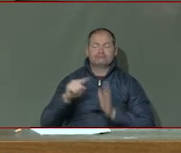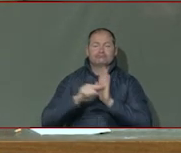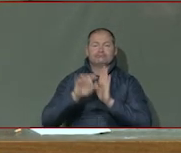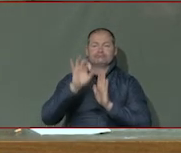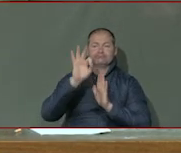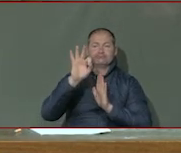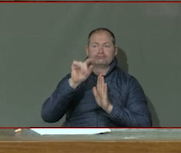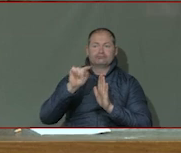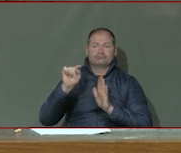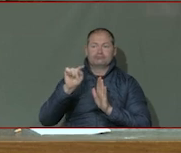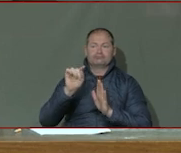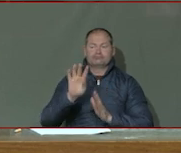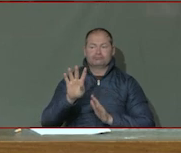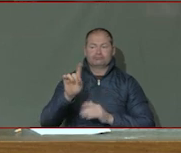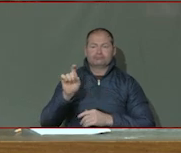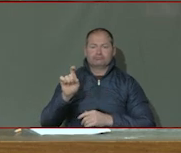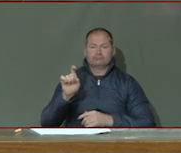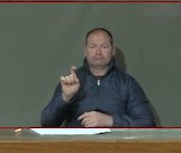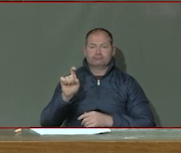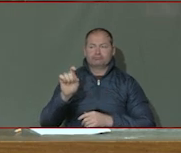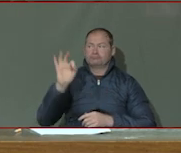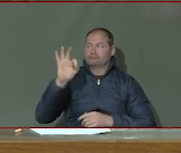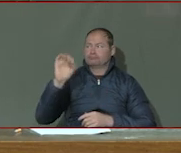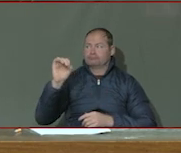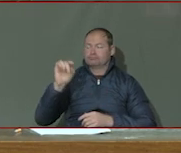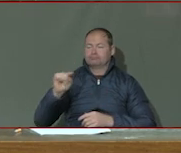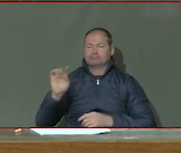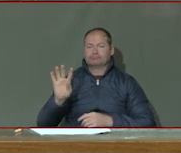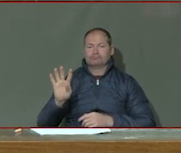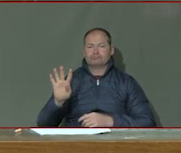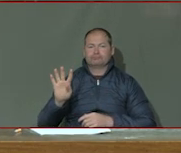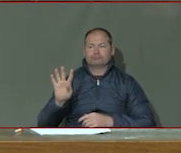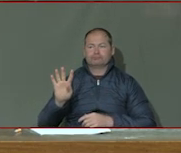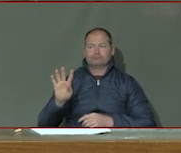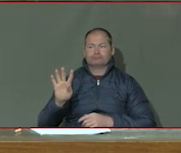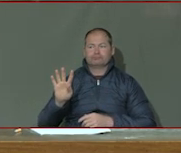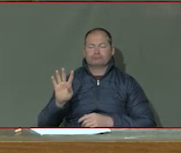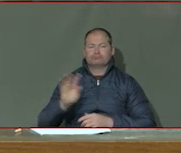4x plus 30 over 4.